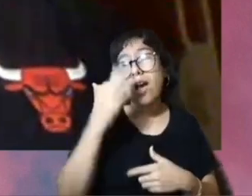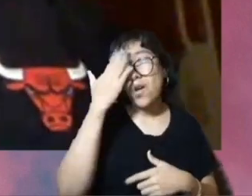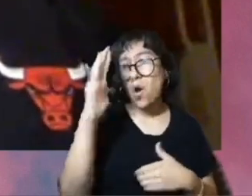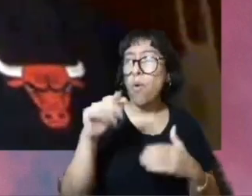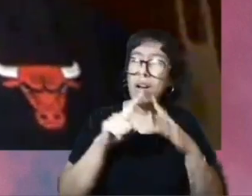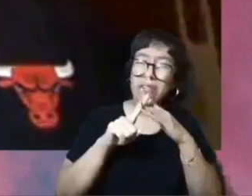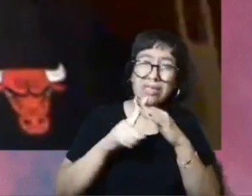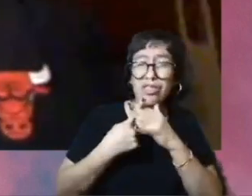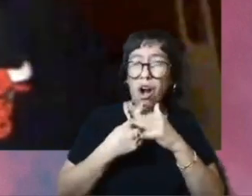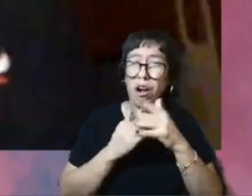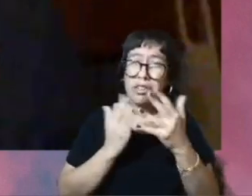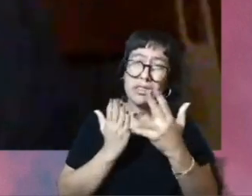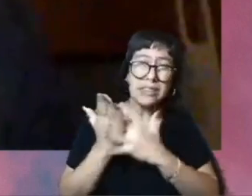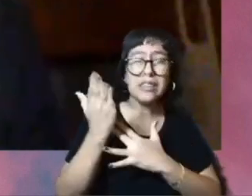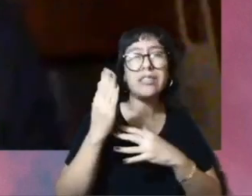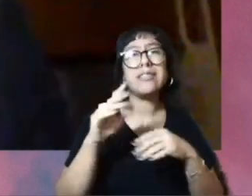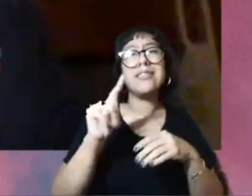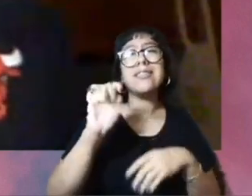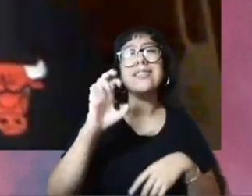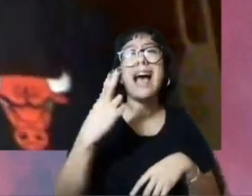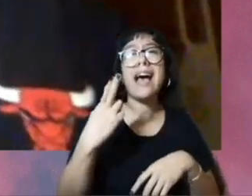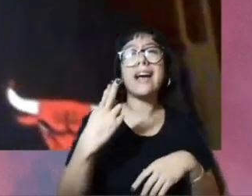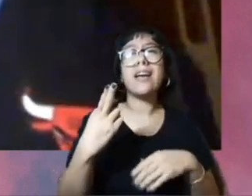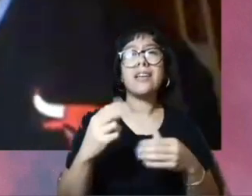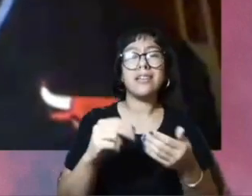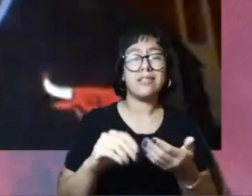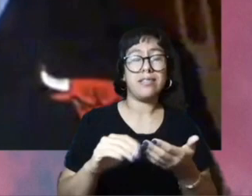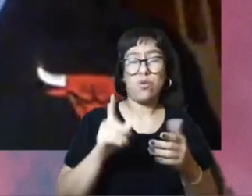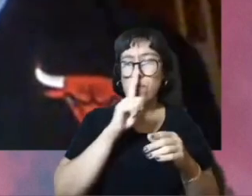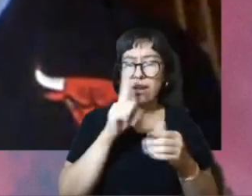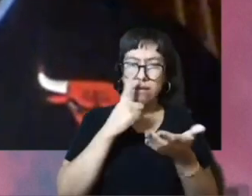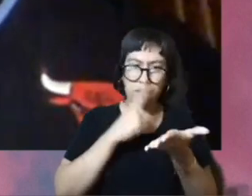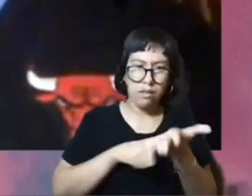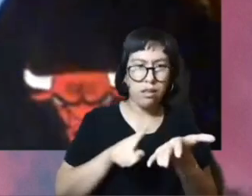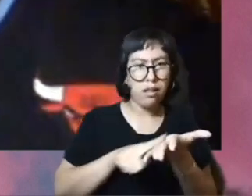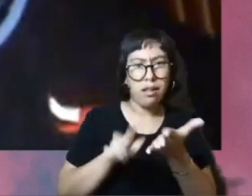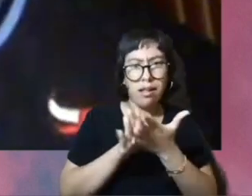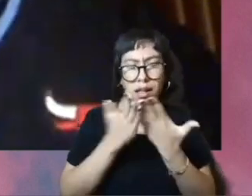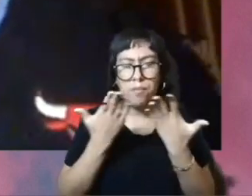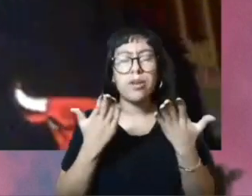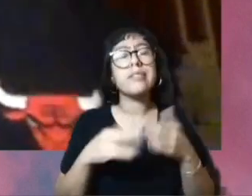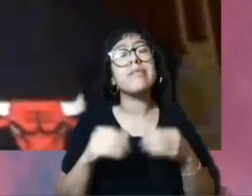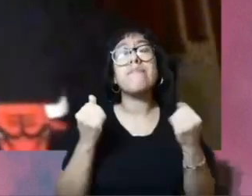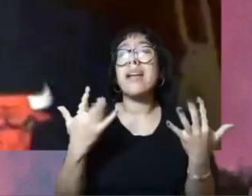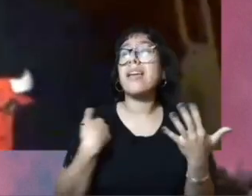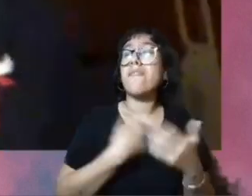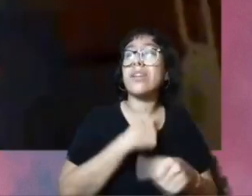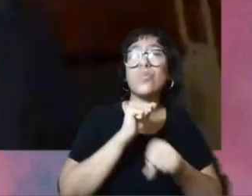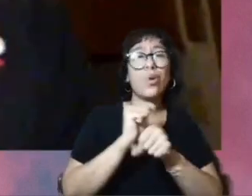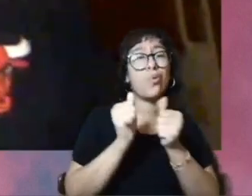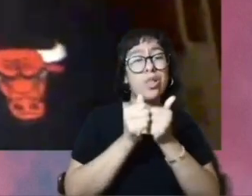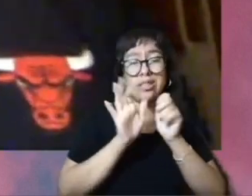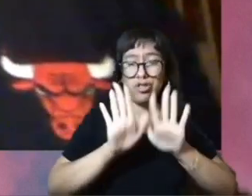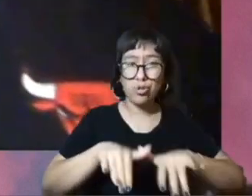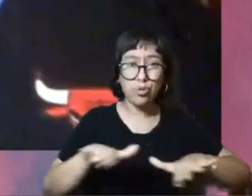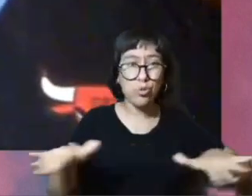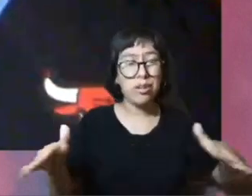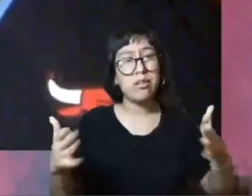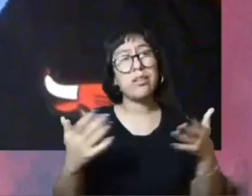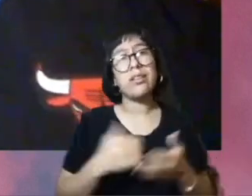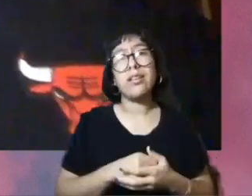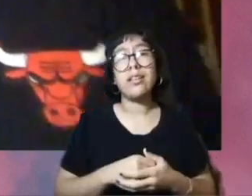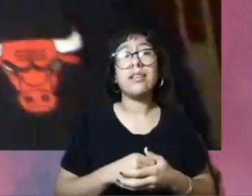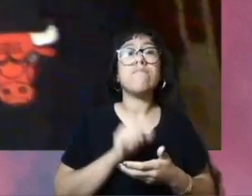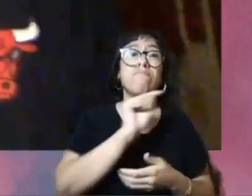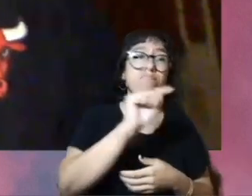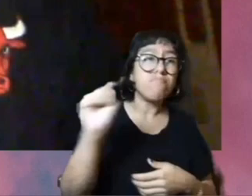tech, thumbs coding books like brittle vinyl. A bunch of us work with kids. Some